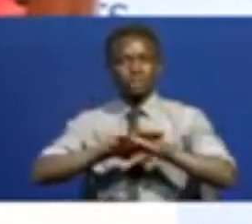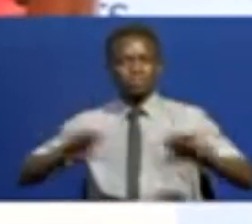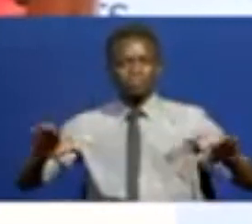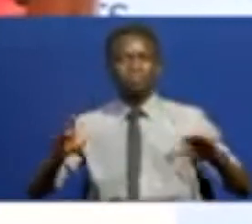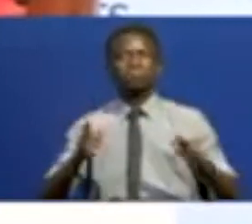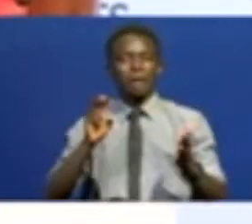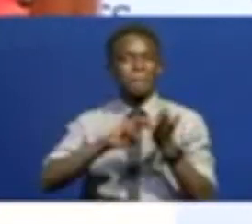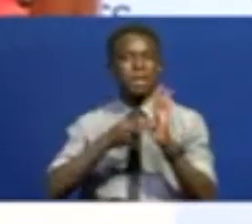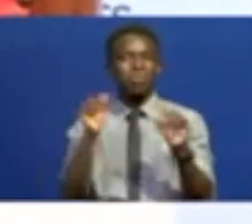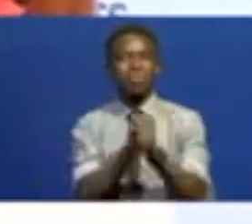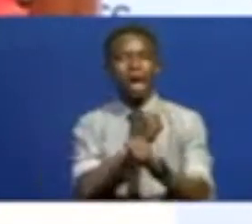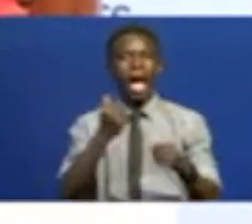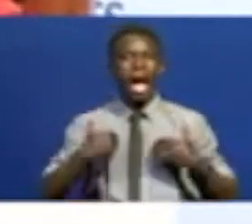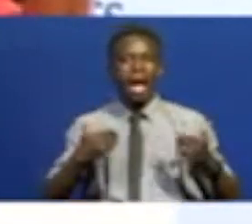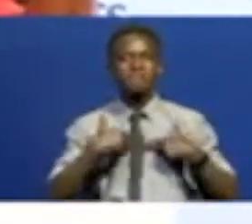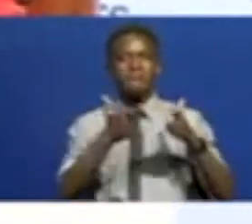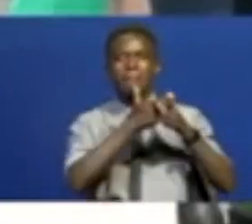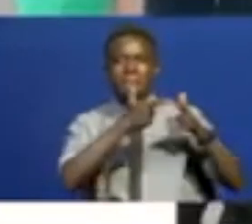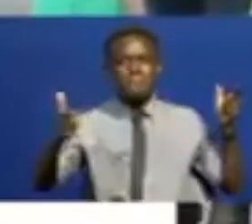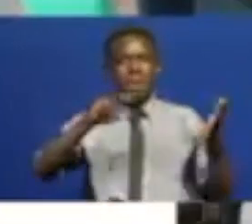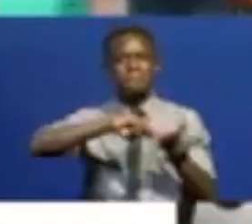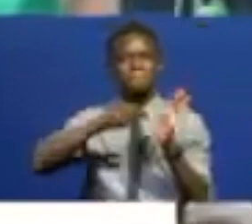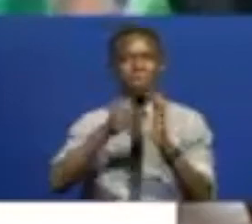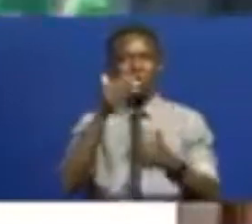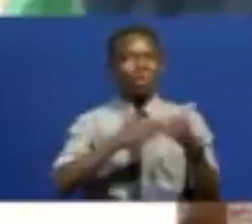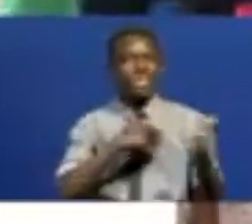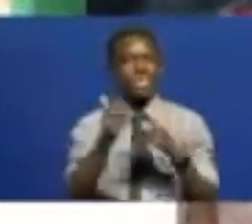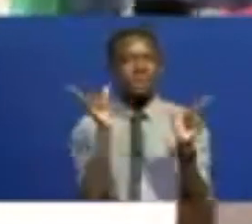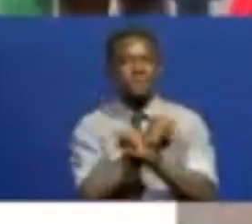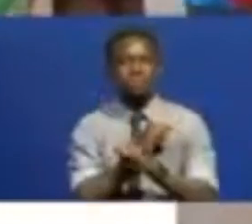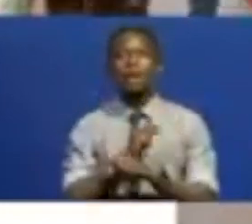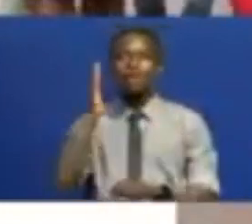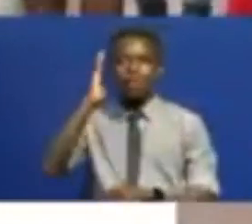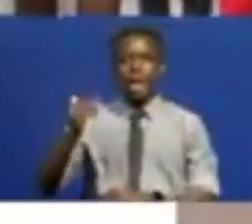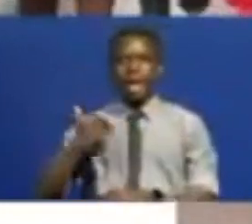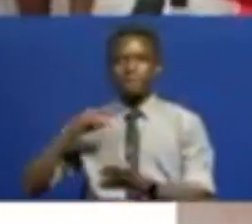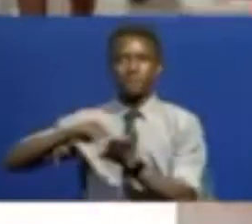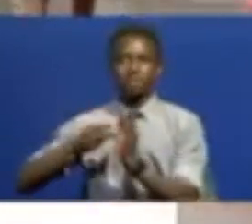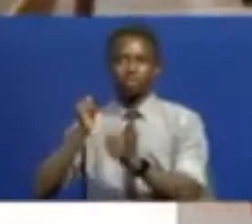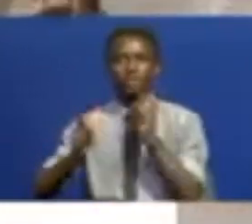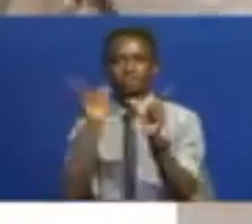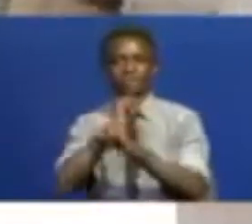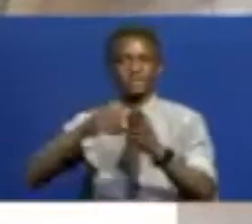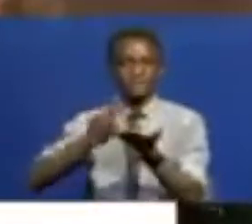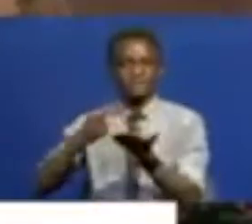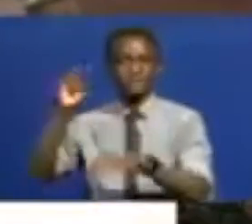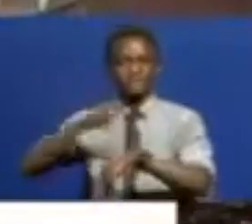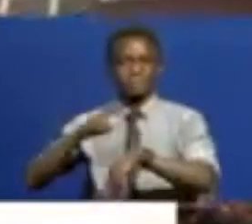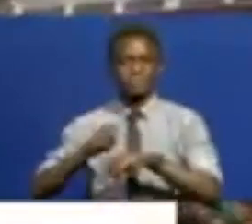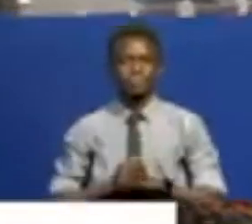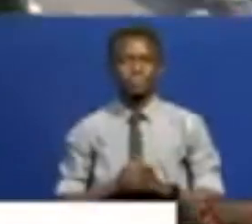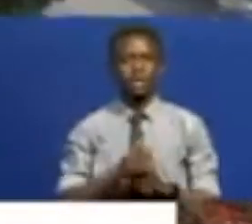projects. We'll be having projects delivered on record time. A number of roads will be closed between 5 p.m. Thursday and 5